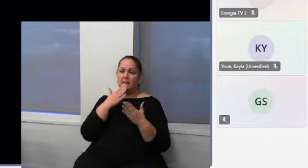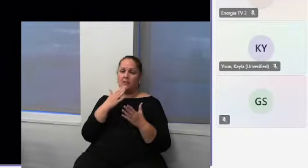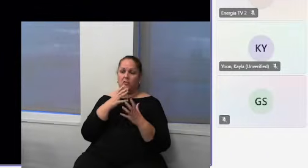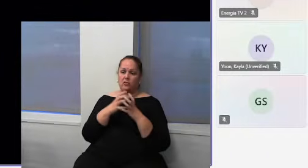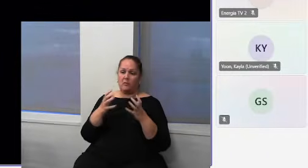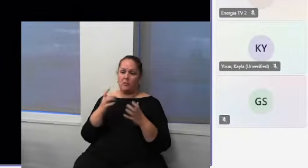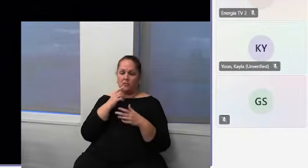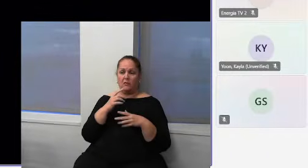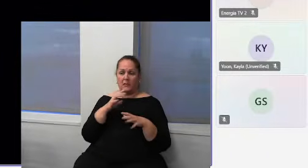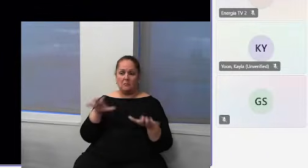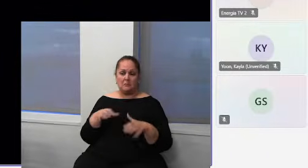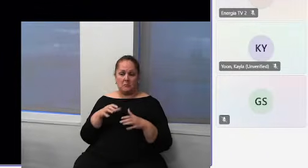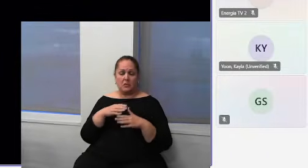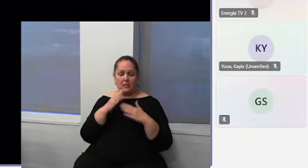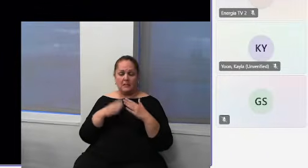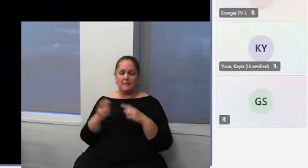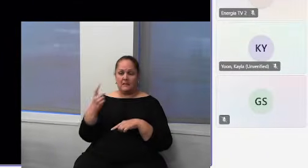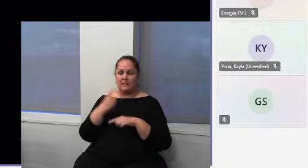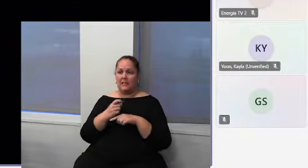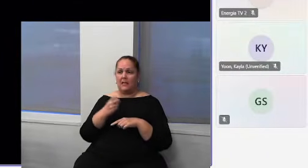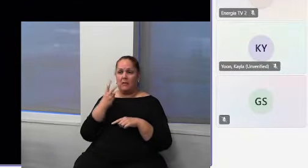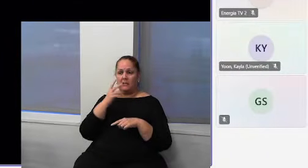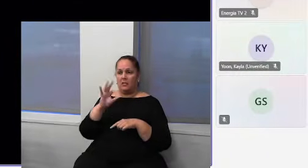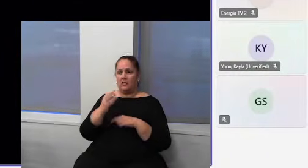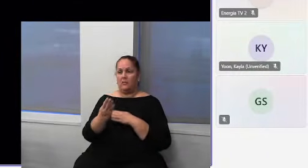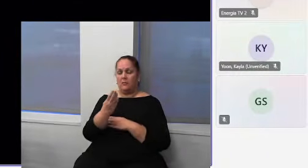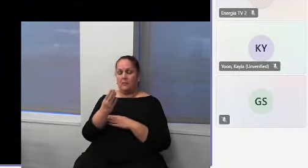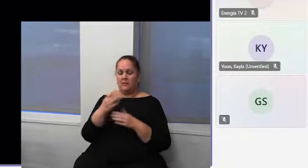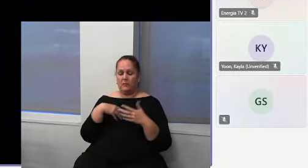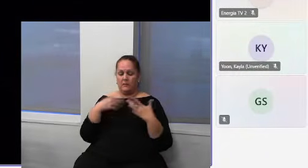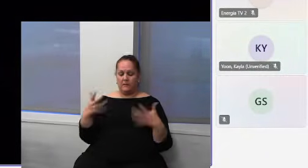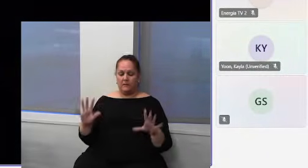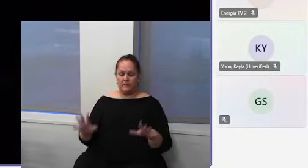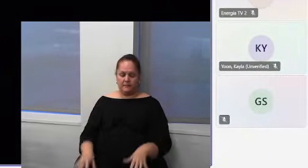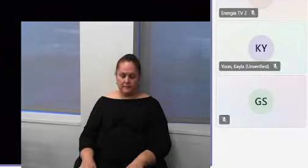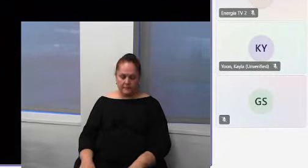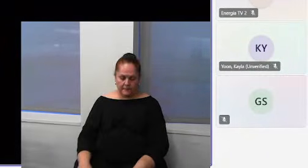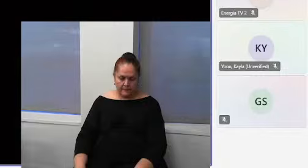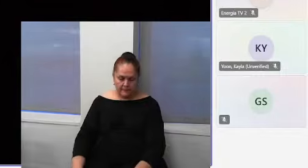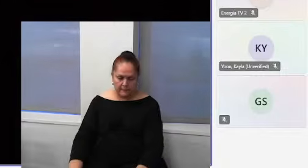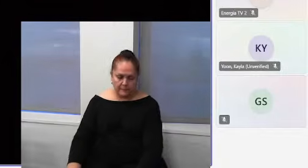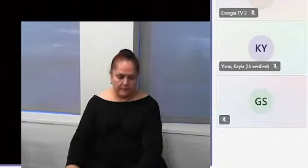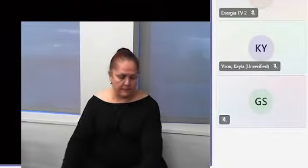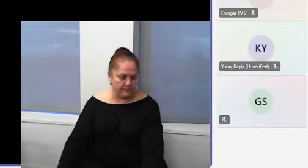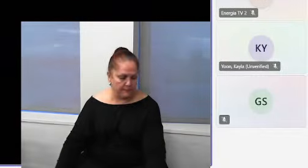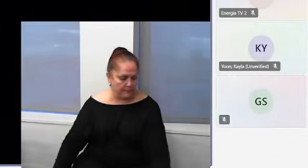bad. Thank you very much for a productive day, for your patience. We'll see you at 9 o'clock tomorrow. We're adjourned.